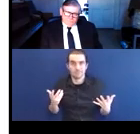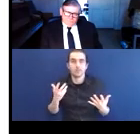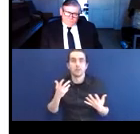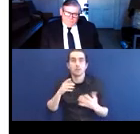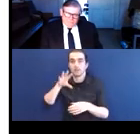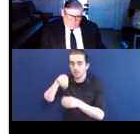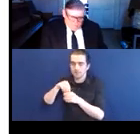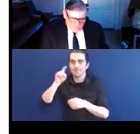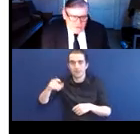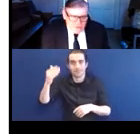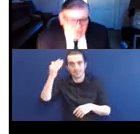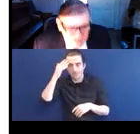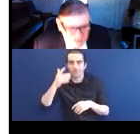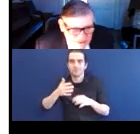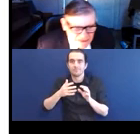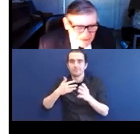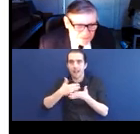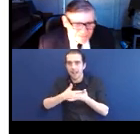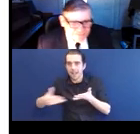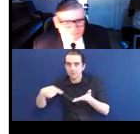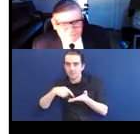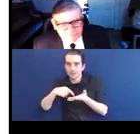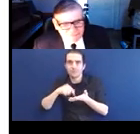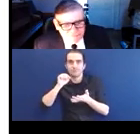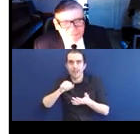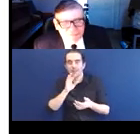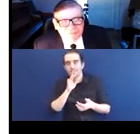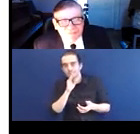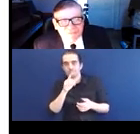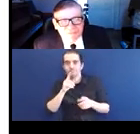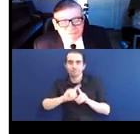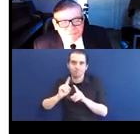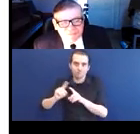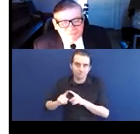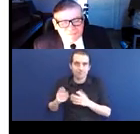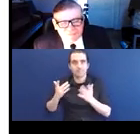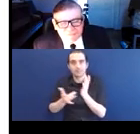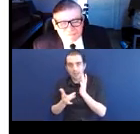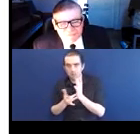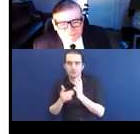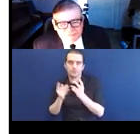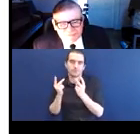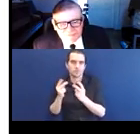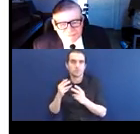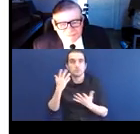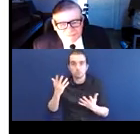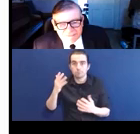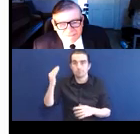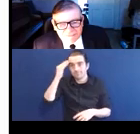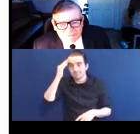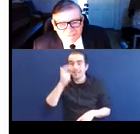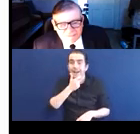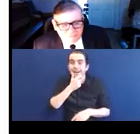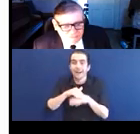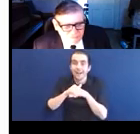the language barrier, lack of knowledge in technology, lack of educational level, lack